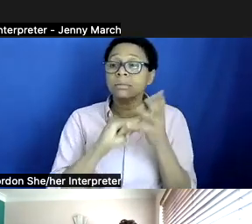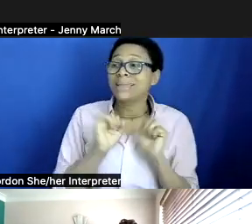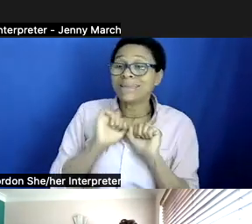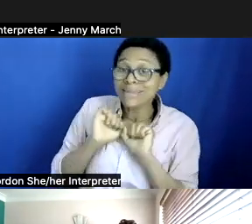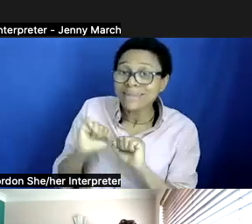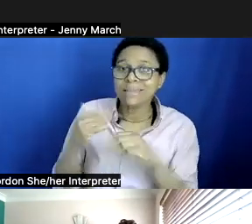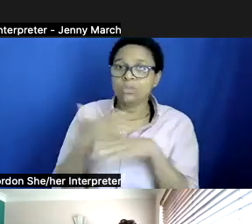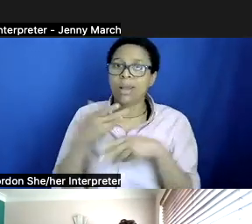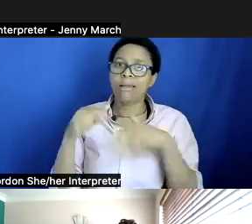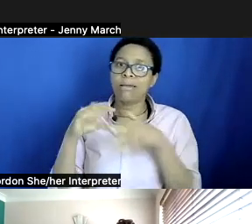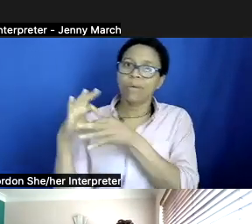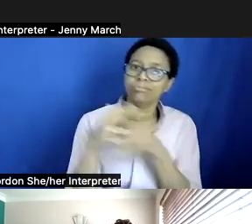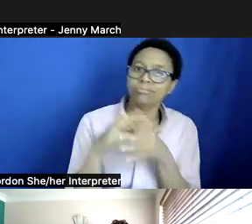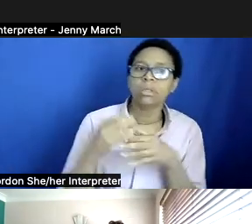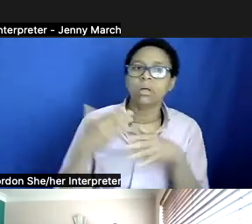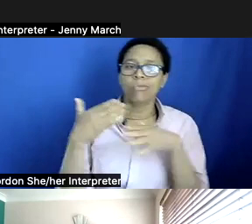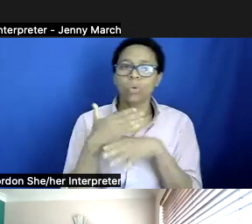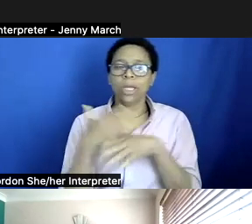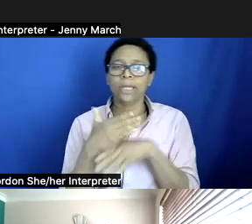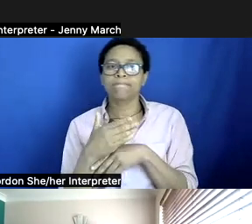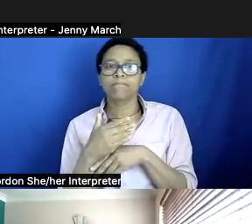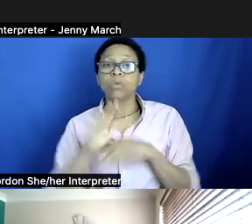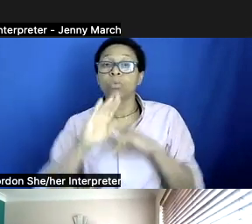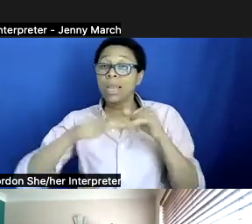And just the last slide there, please, magic.